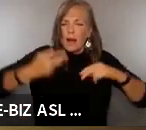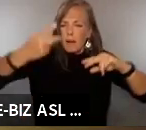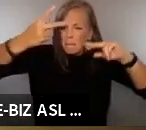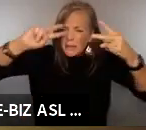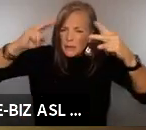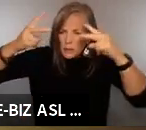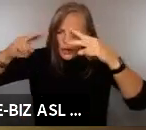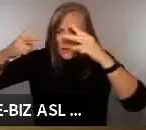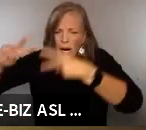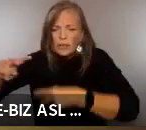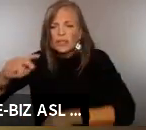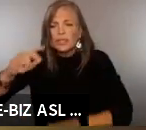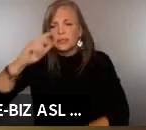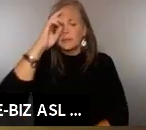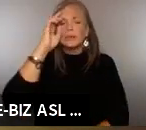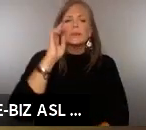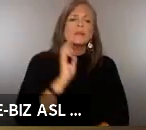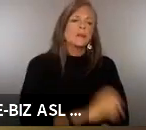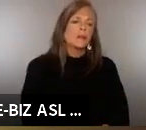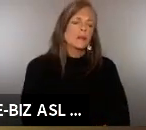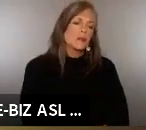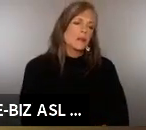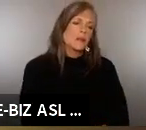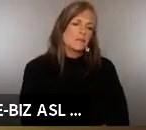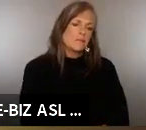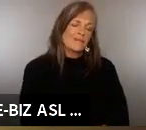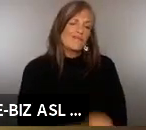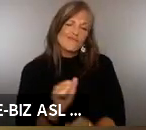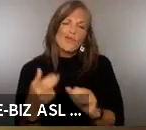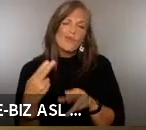miscommunications, let's put it that way. And